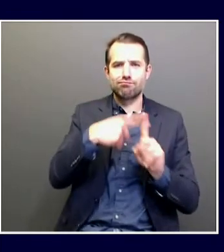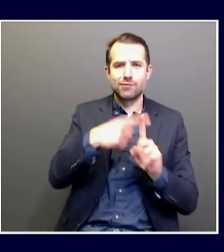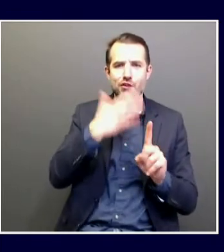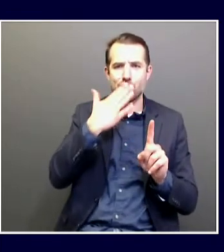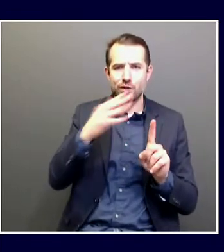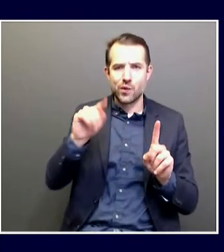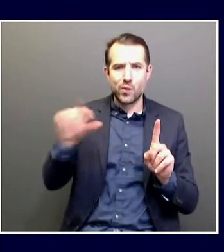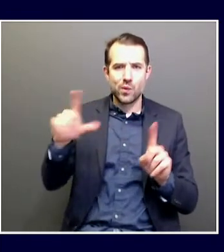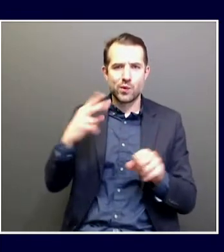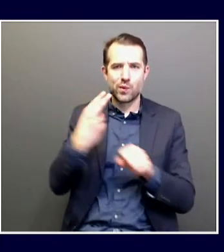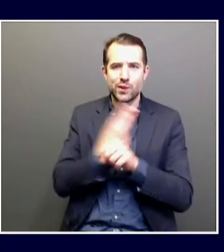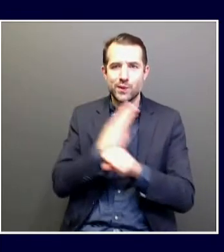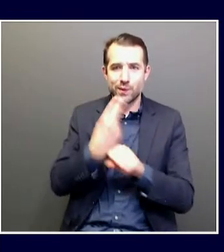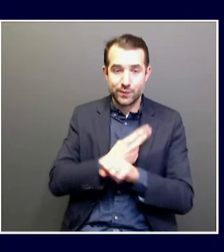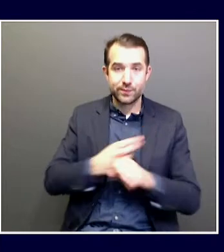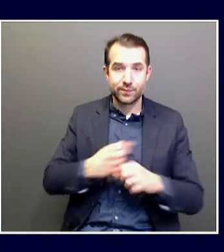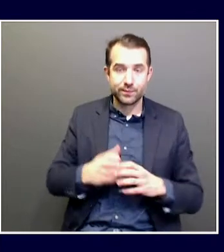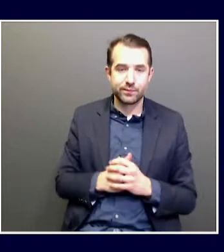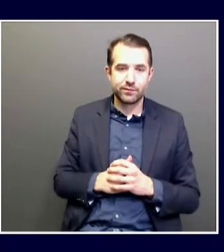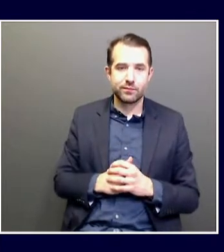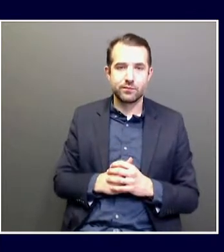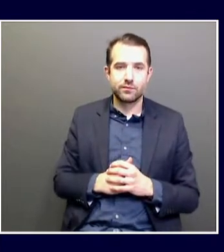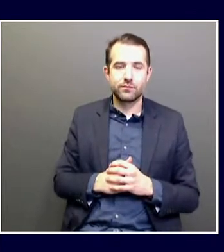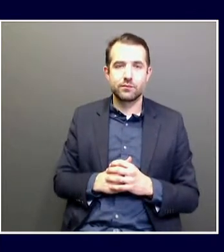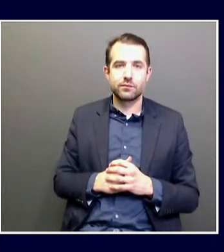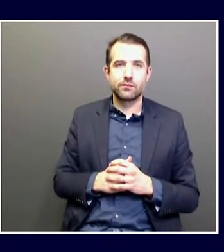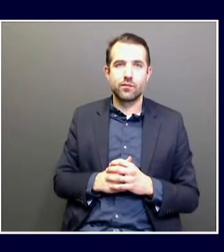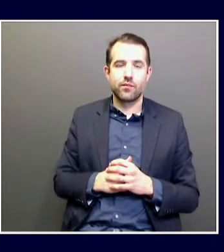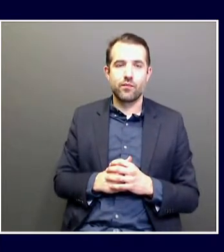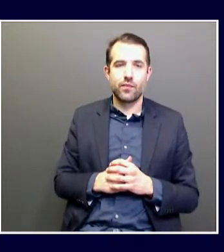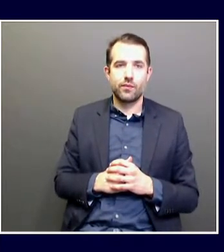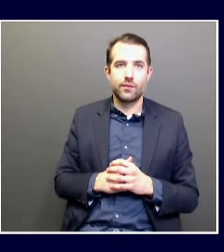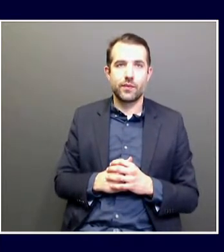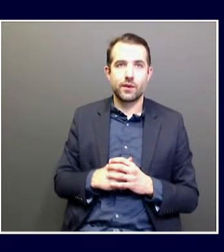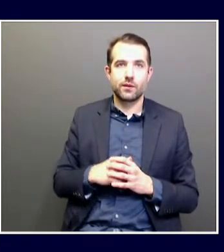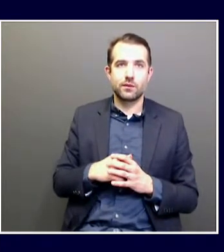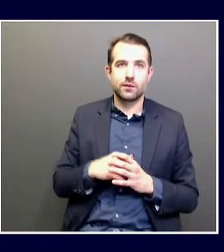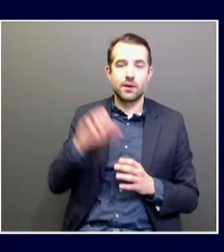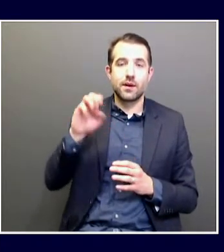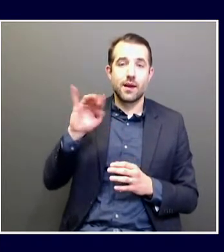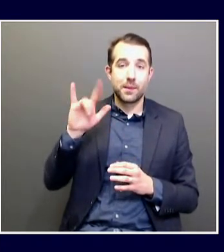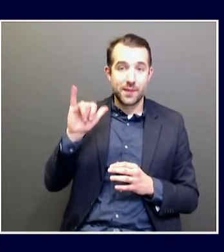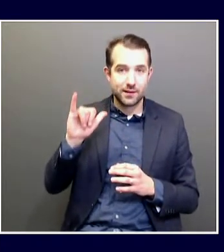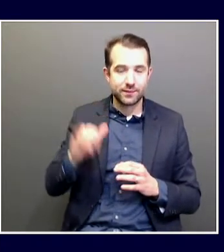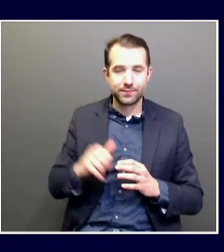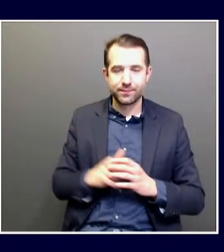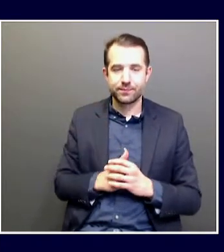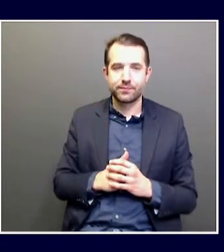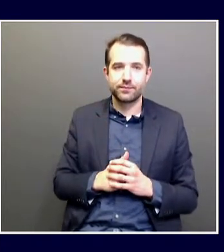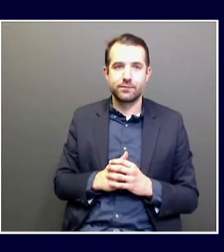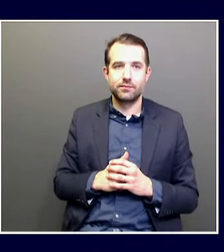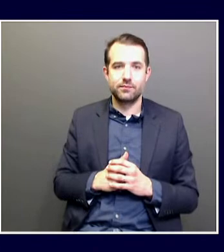Thank you both. Thanks, Chris. Let me go next to Emily Bader from the Sun Journal.